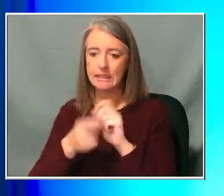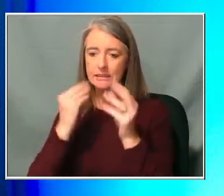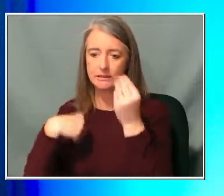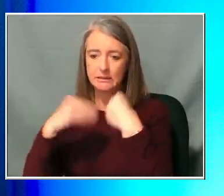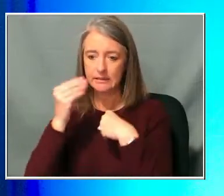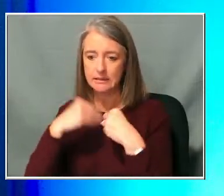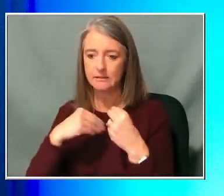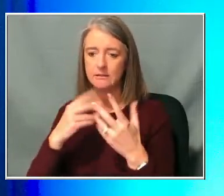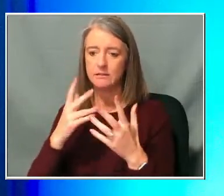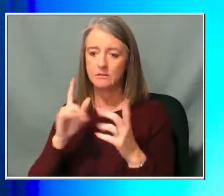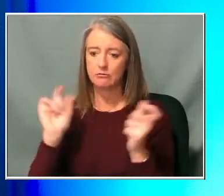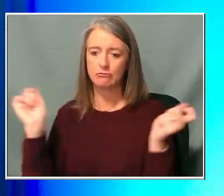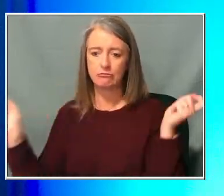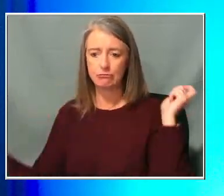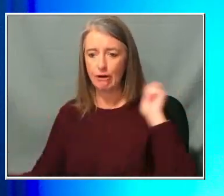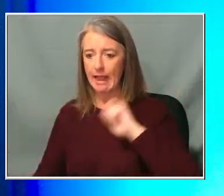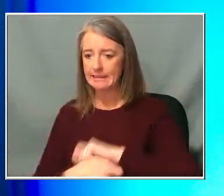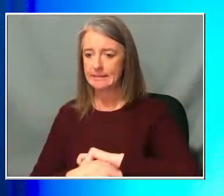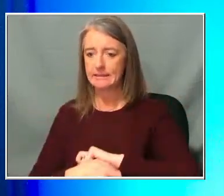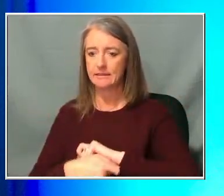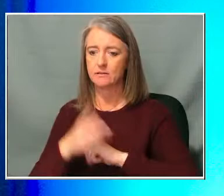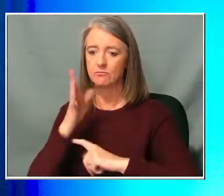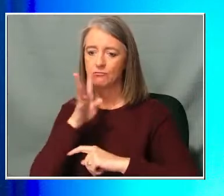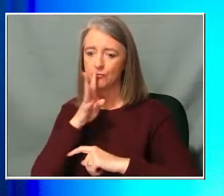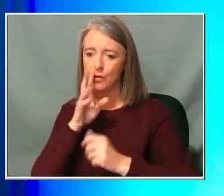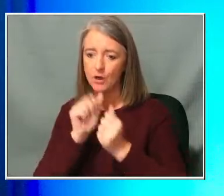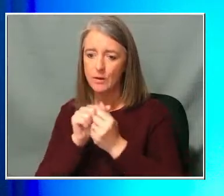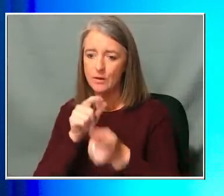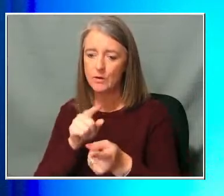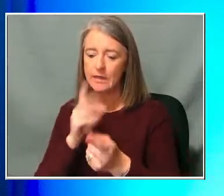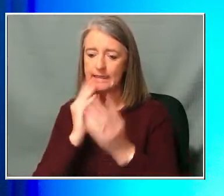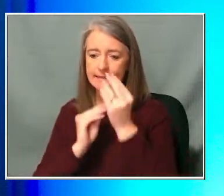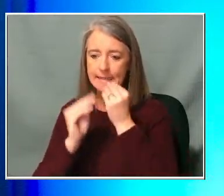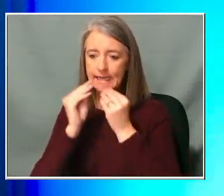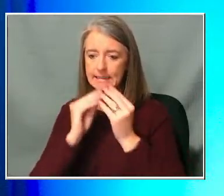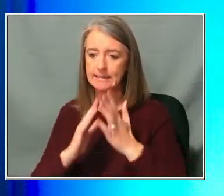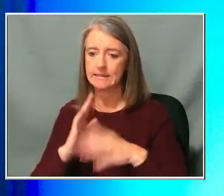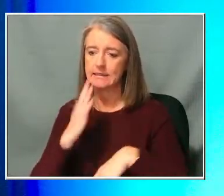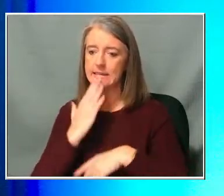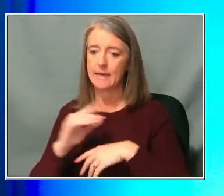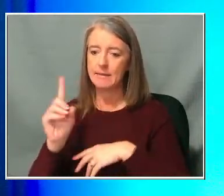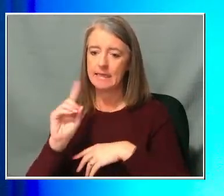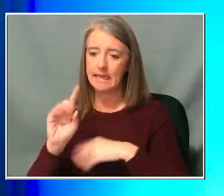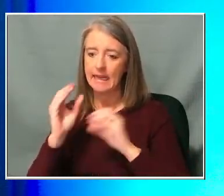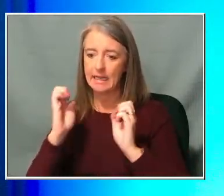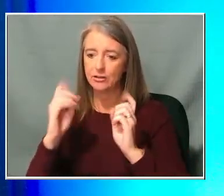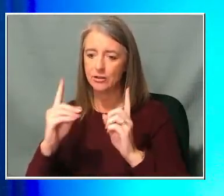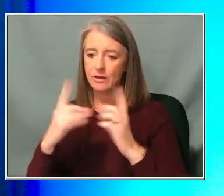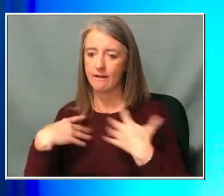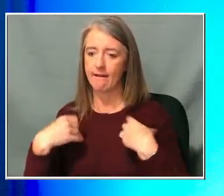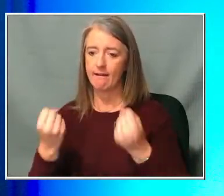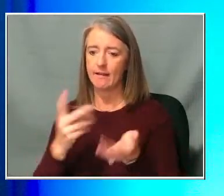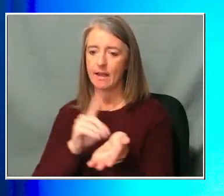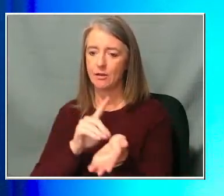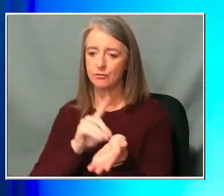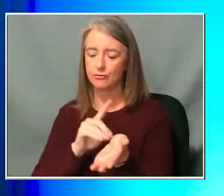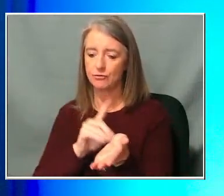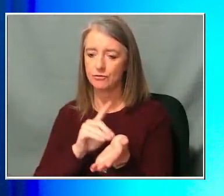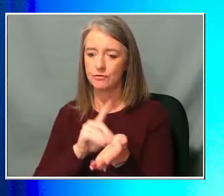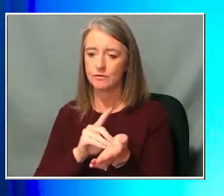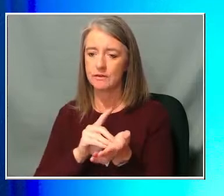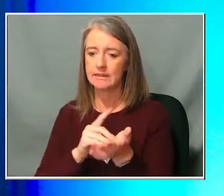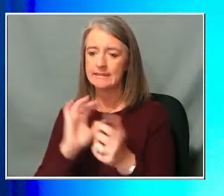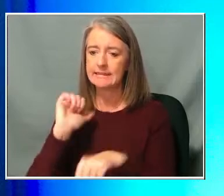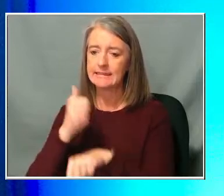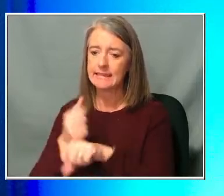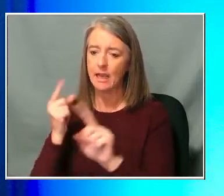drastic one, you know, talk to your registered dietitian, diabetes educator, and your healthcare provider, and set a realistic goal to